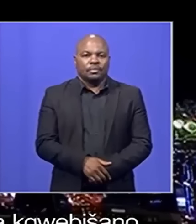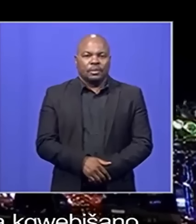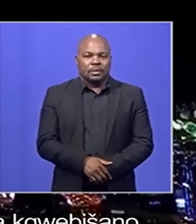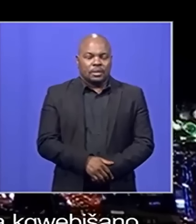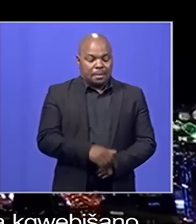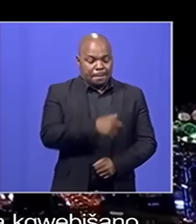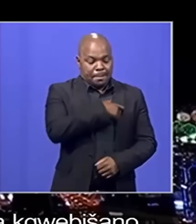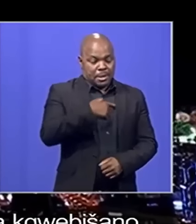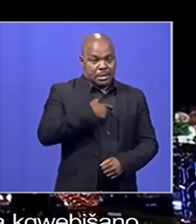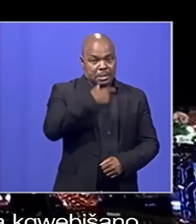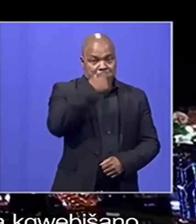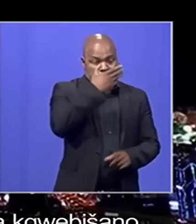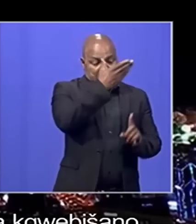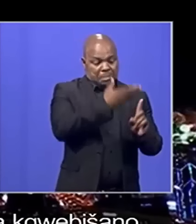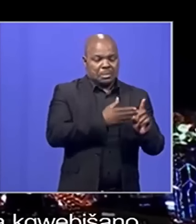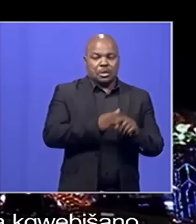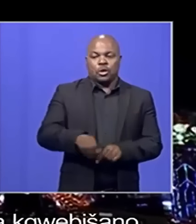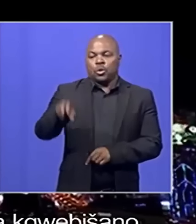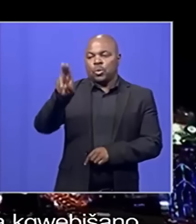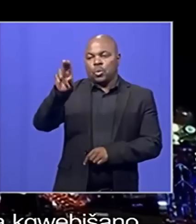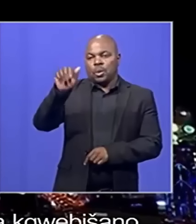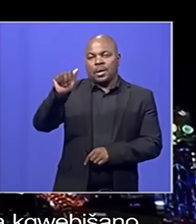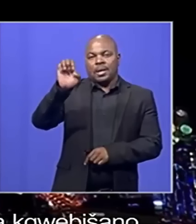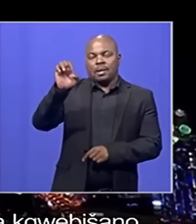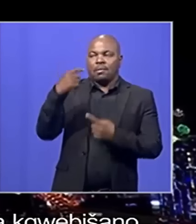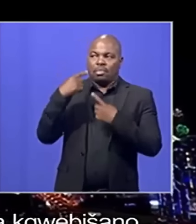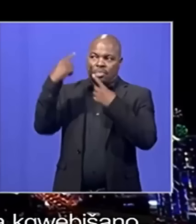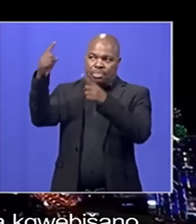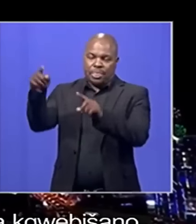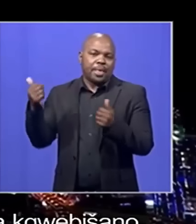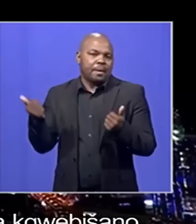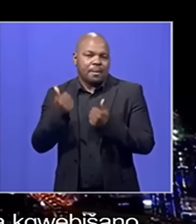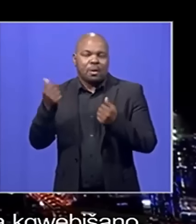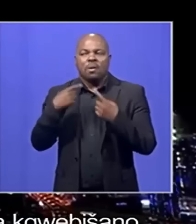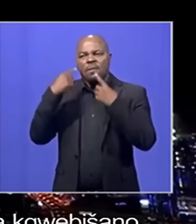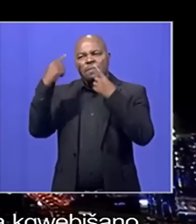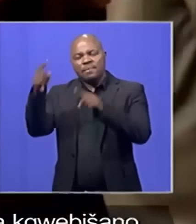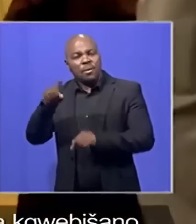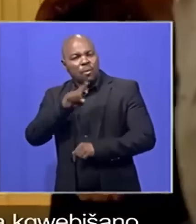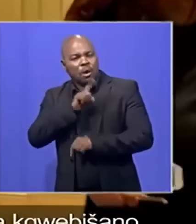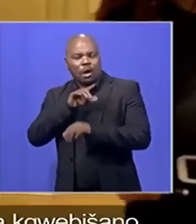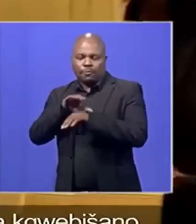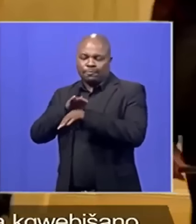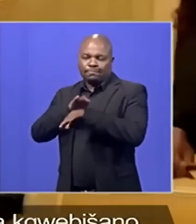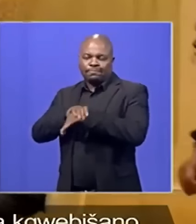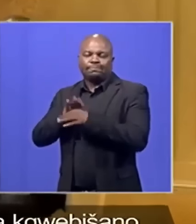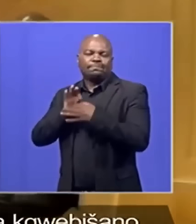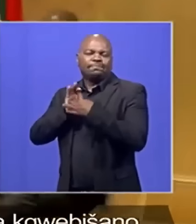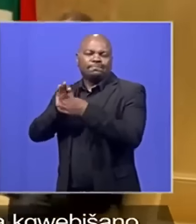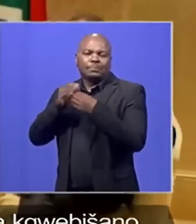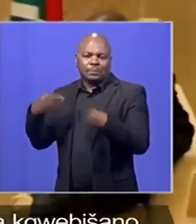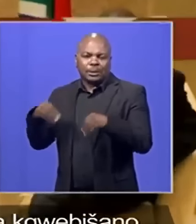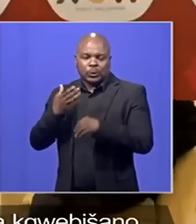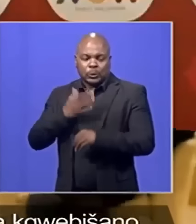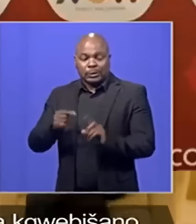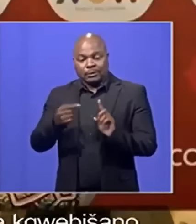Mopresidente Cyril Ramaphosa o gorogile ka United Arab Emirates ketolong ya gagwe ya go tiiša segwera sa kgwebišano.